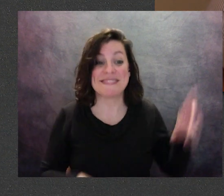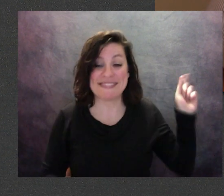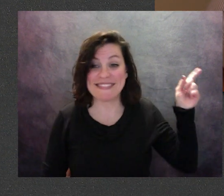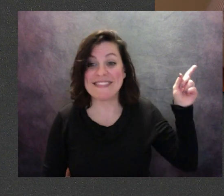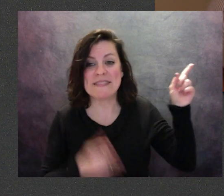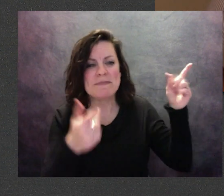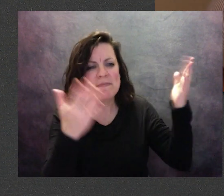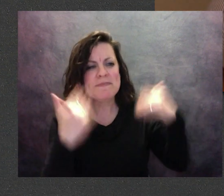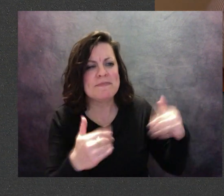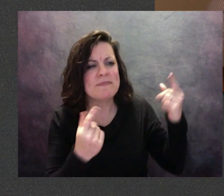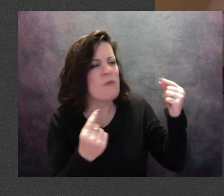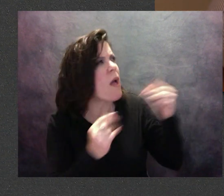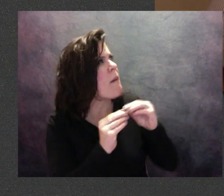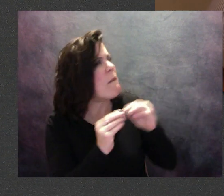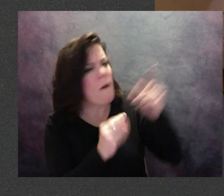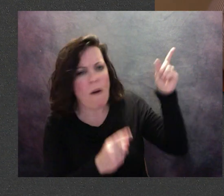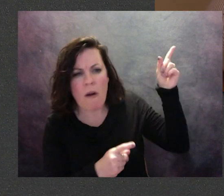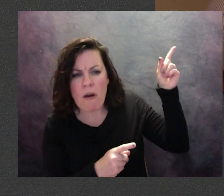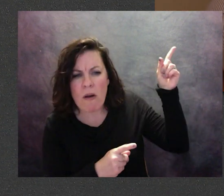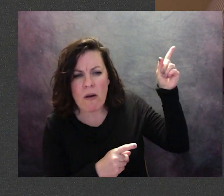out about magnets.